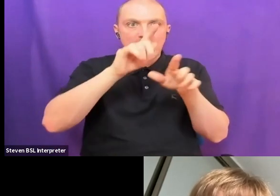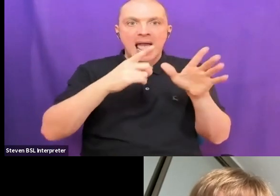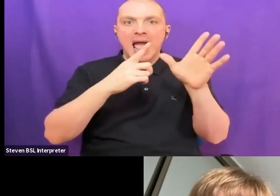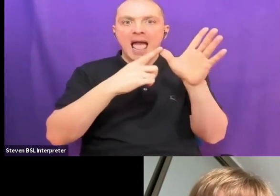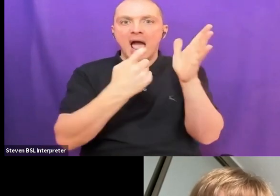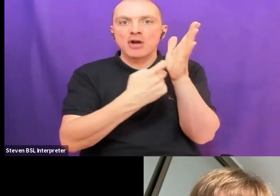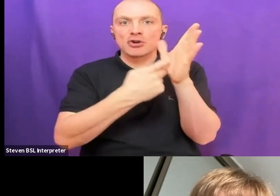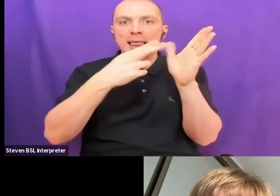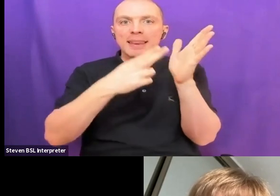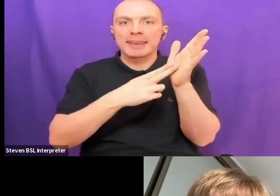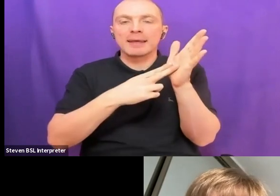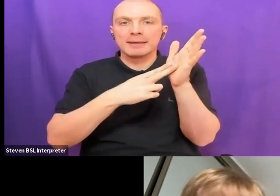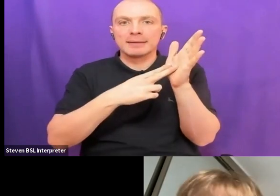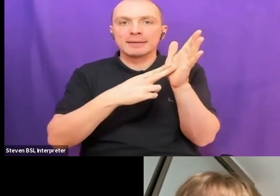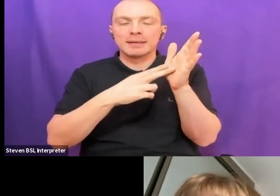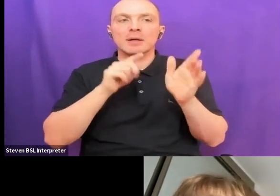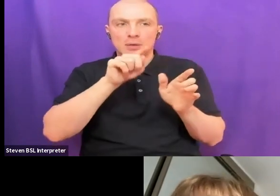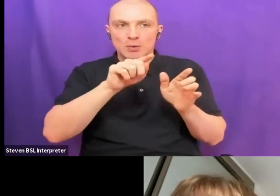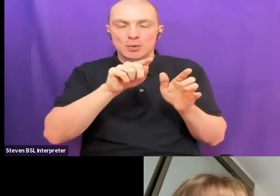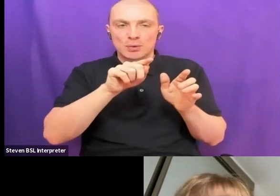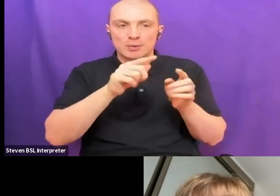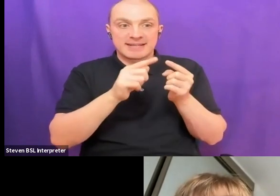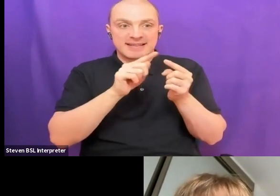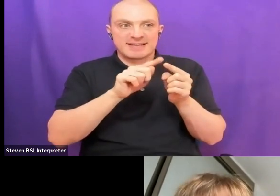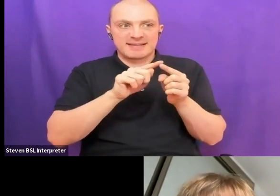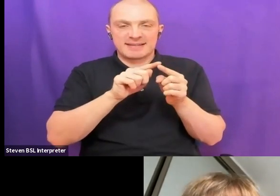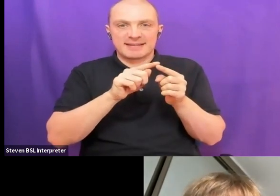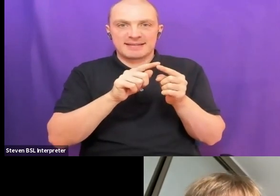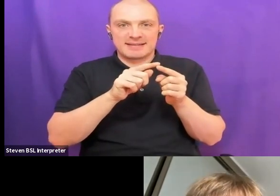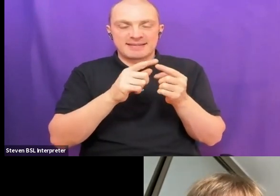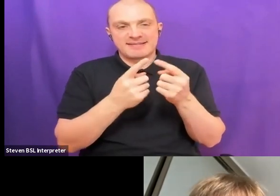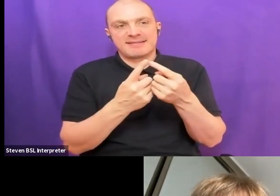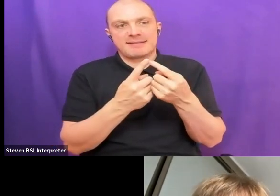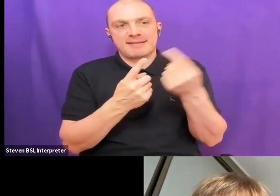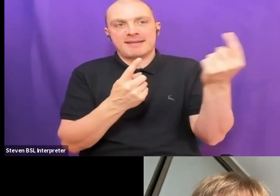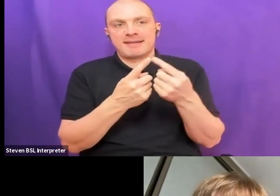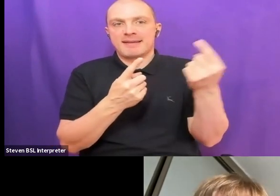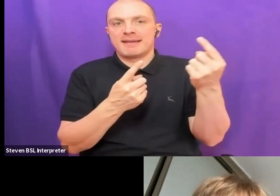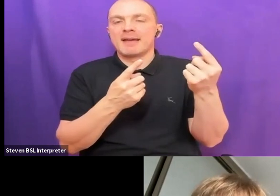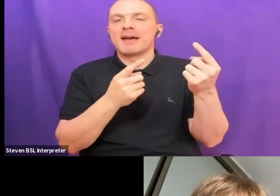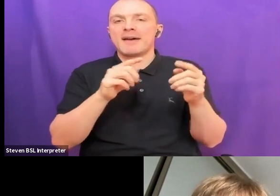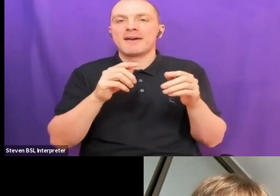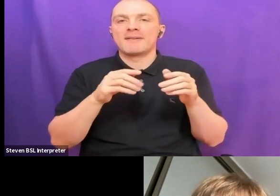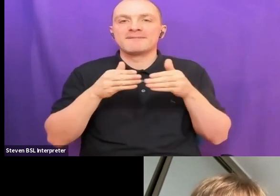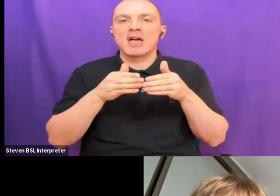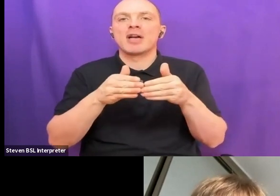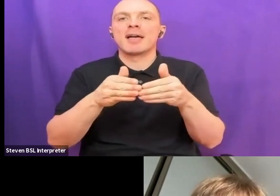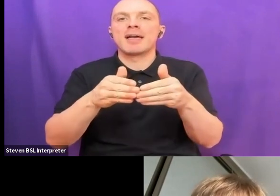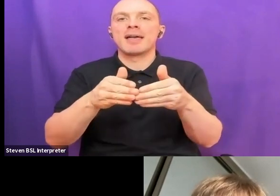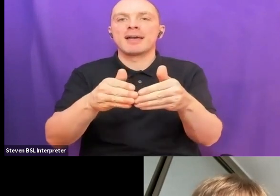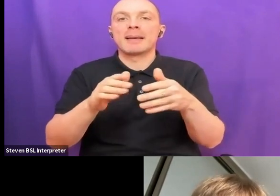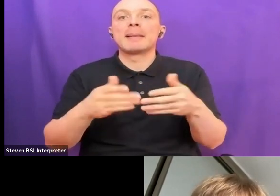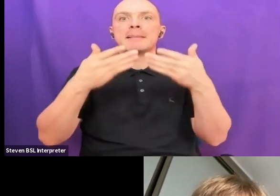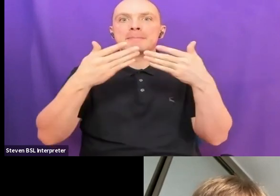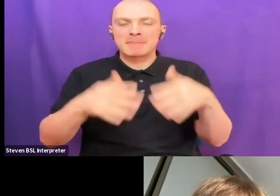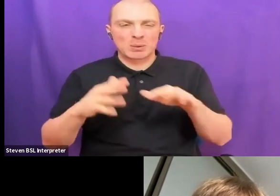you shoot through on the way to the ferry, and approximately 800,000 visitors a year pre-COVID used to rush